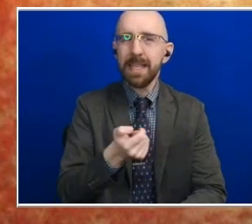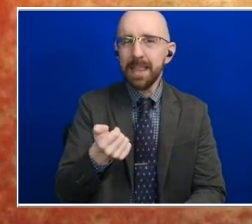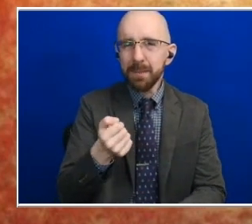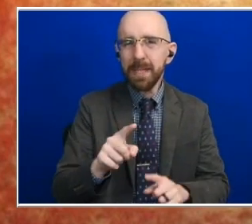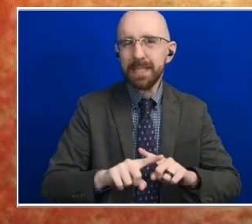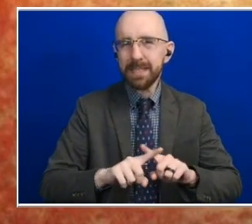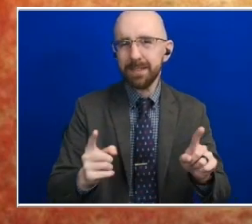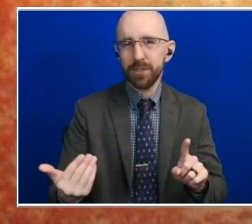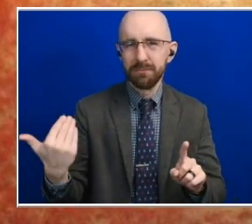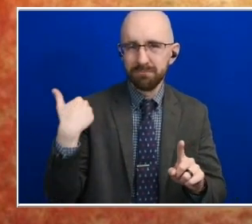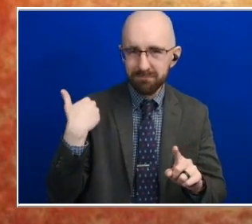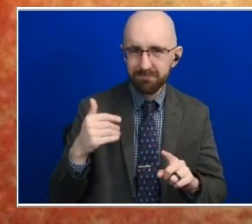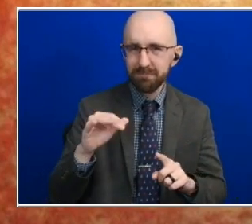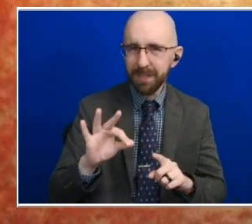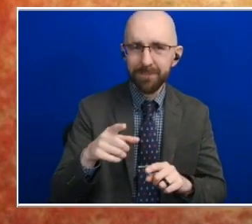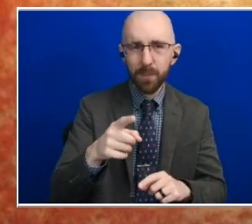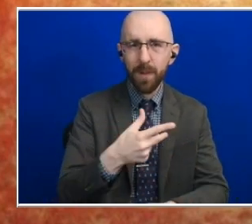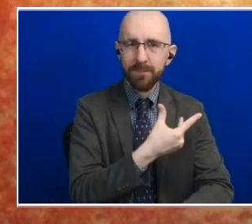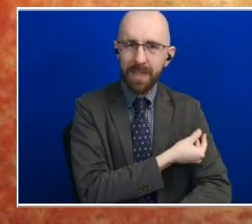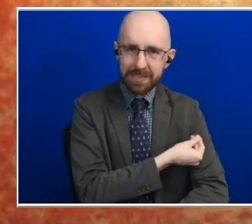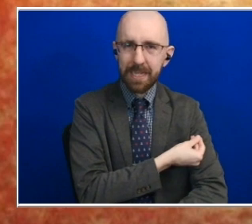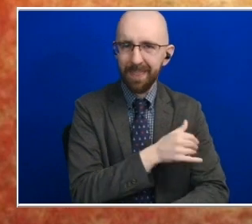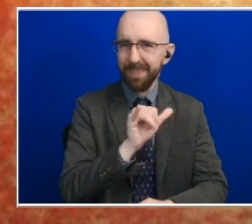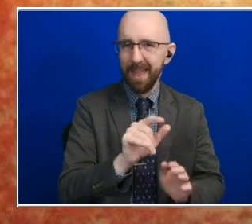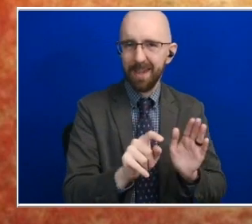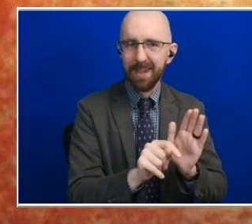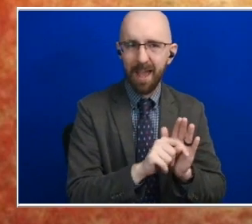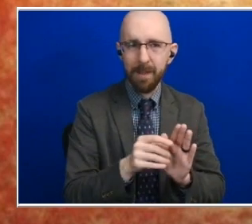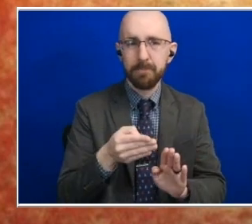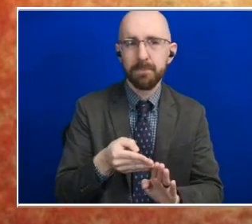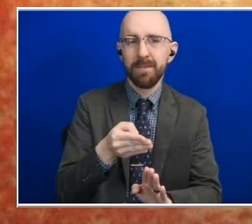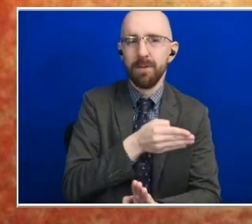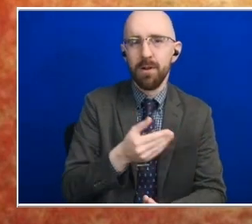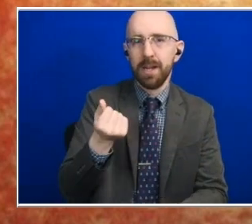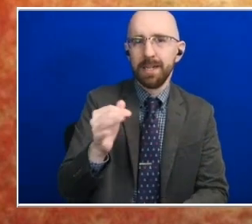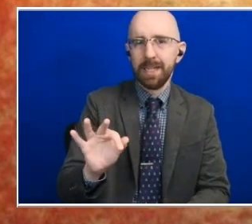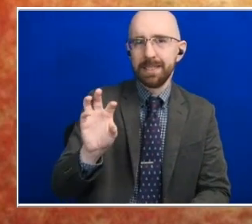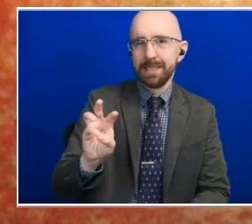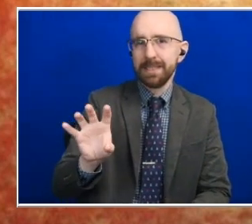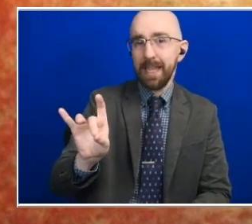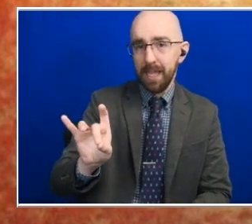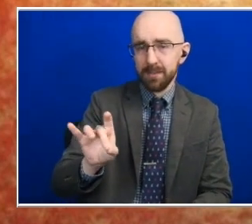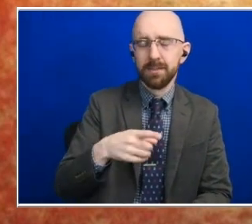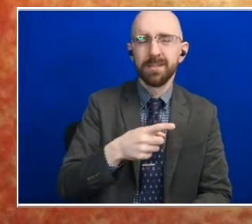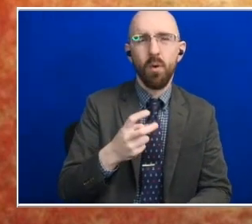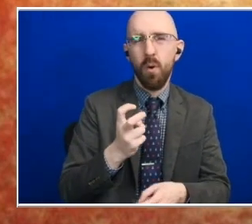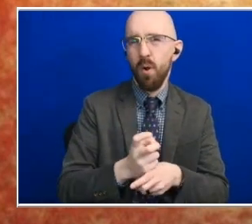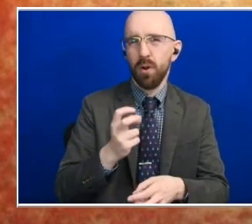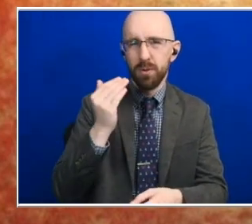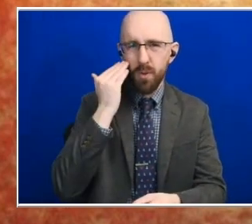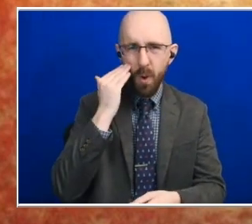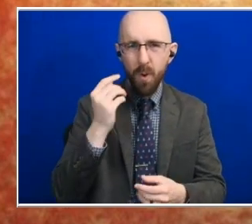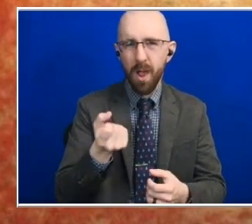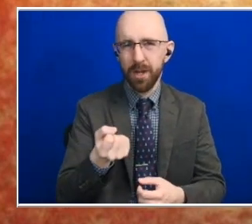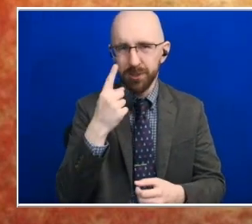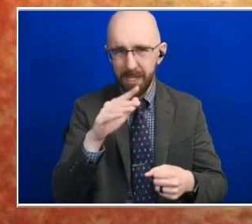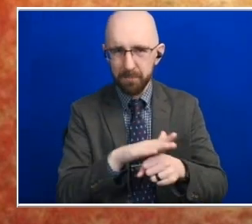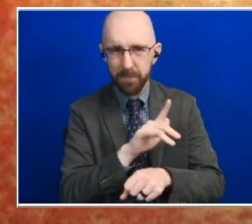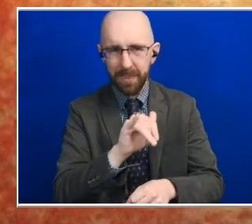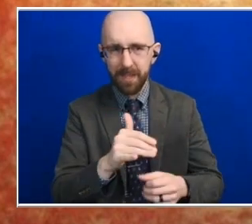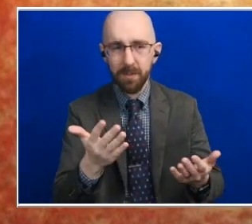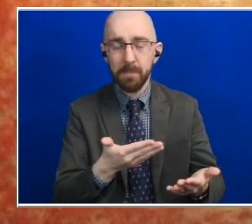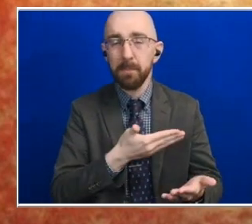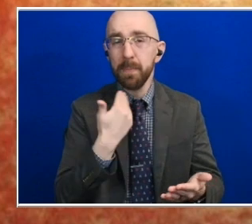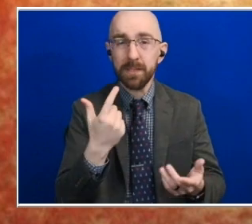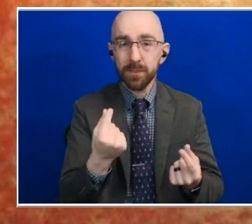were vaccinated before 1968. It is hard to know and understand. Best to talk with your doctor about